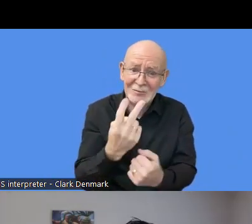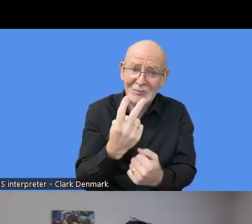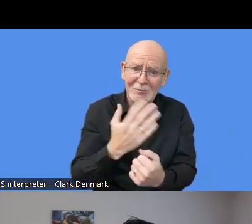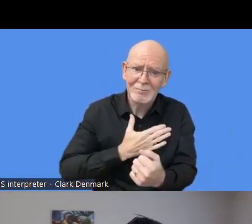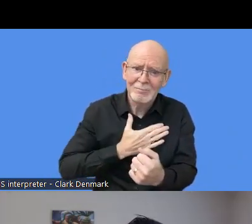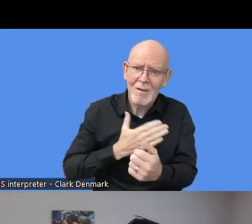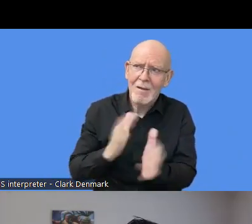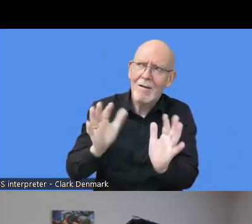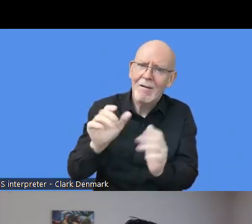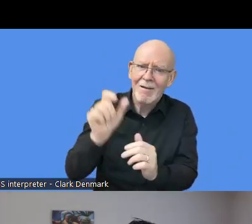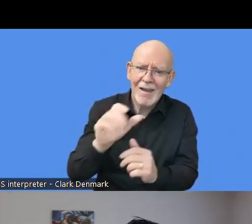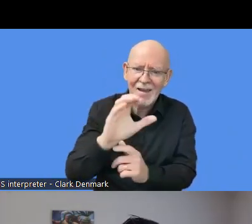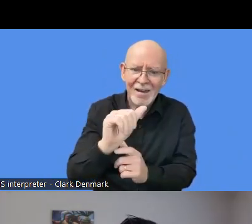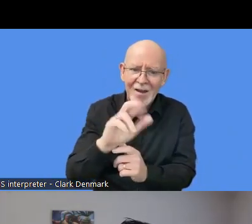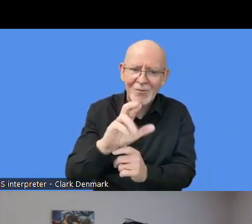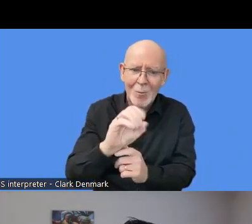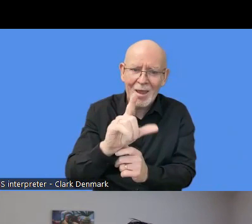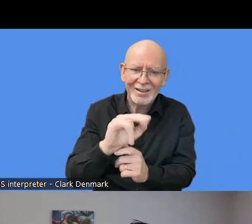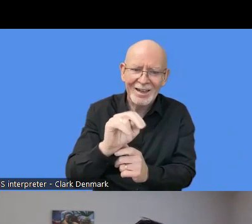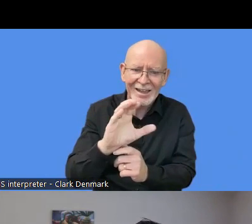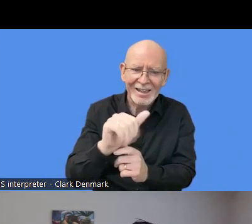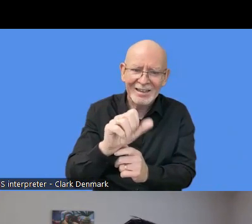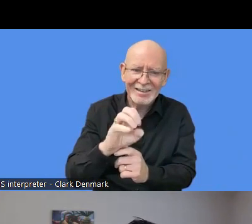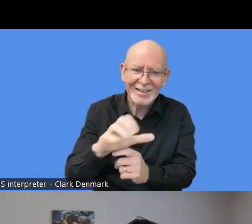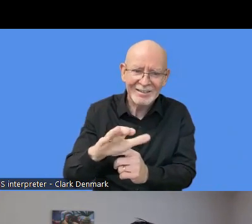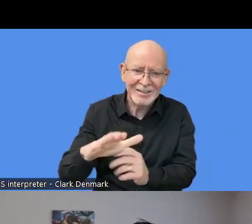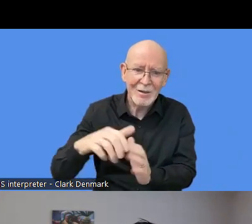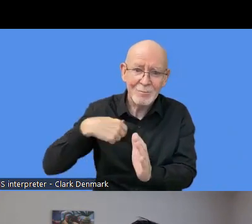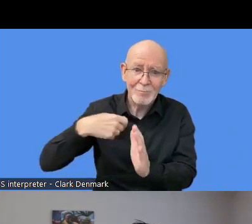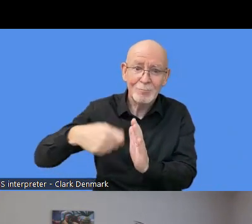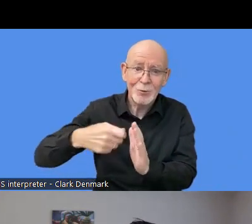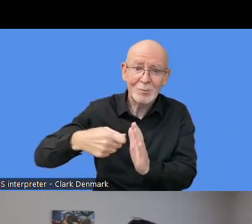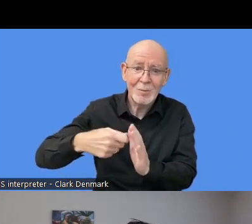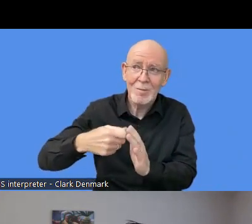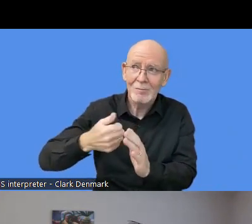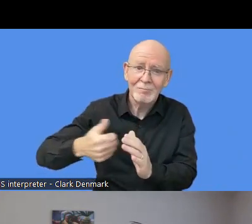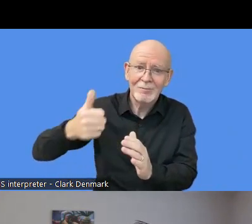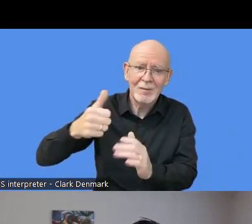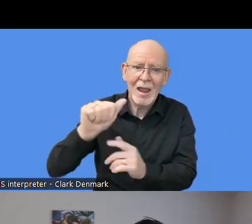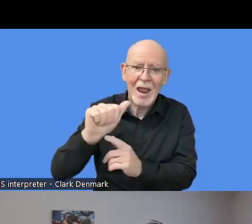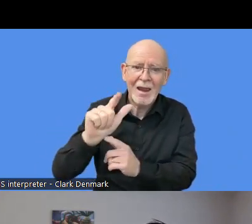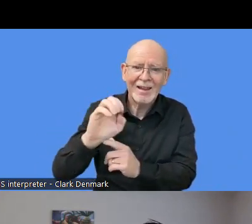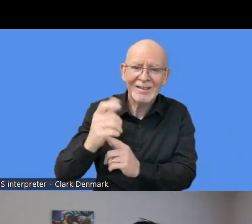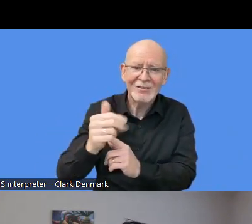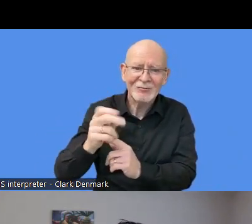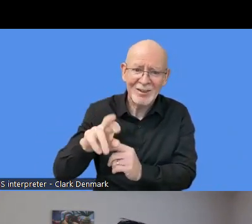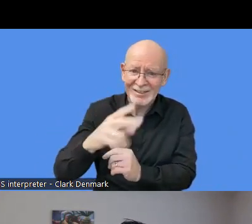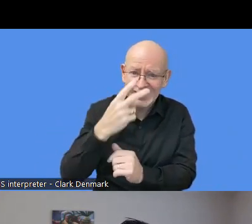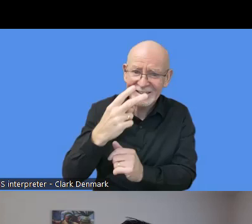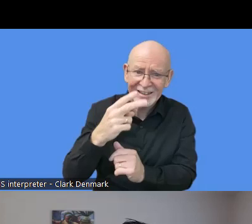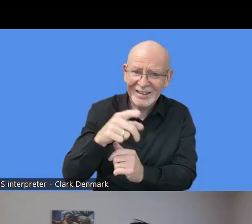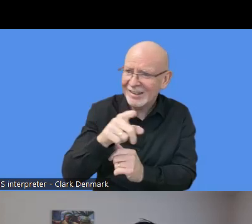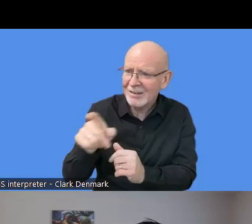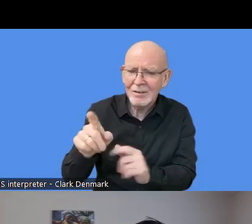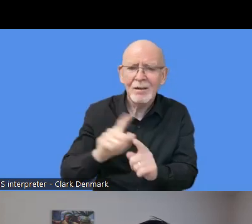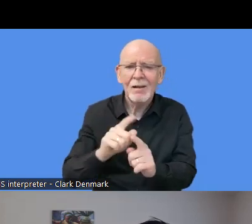today because it's a celebration. I keep going back to the fact that it's a celebration. Yes, we're professionals, but doesn't mean